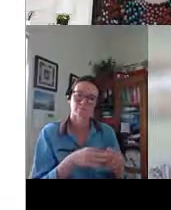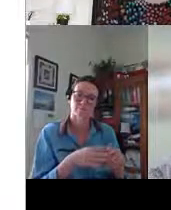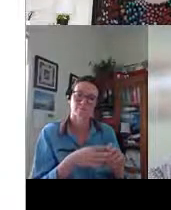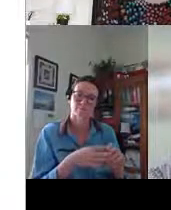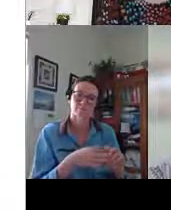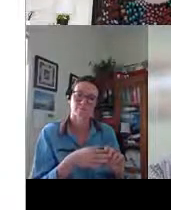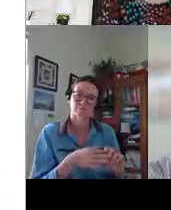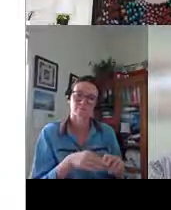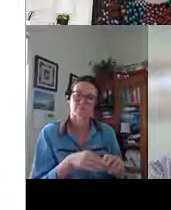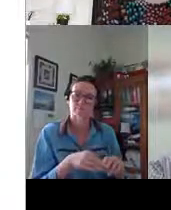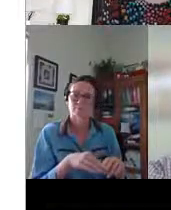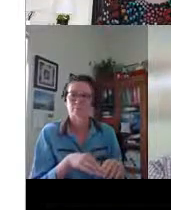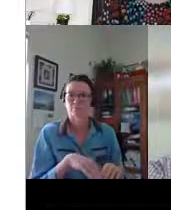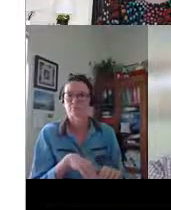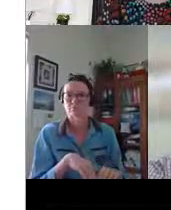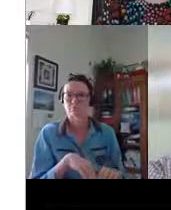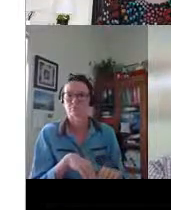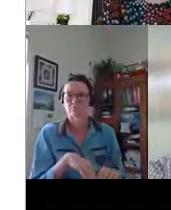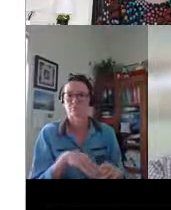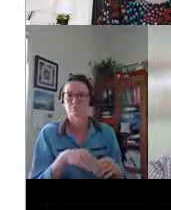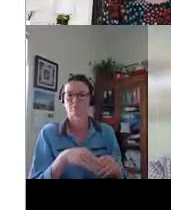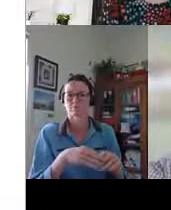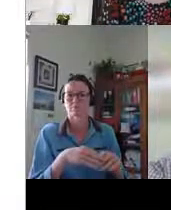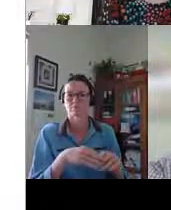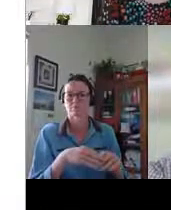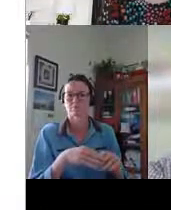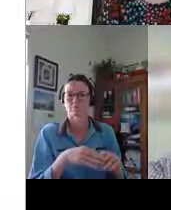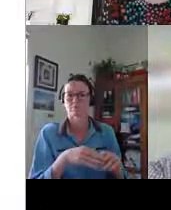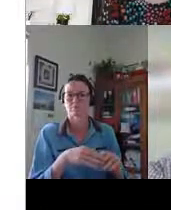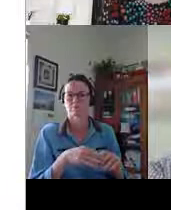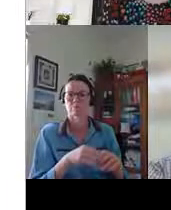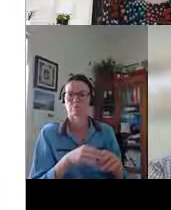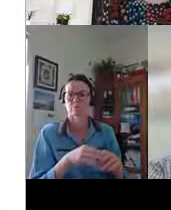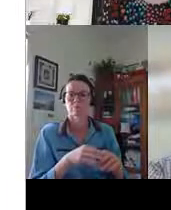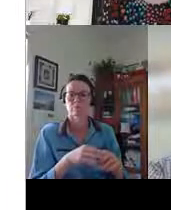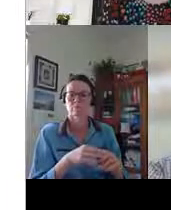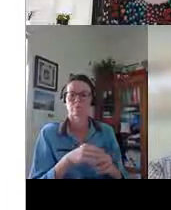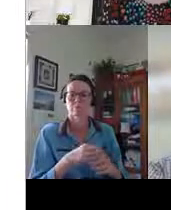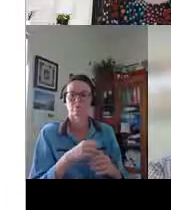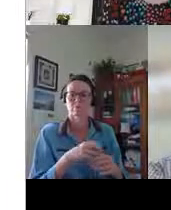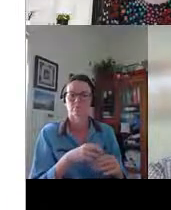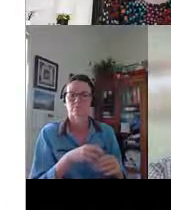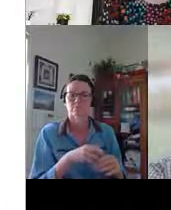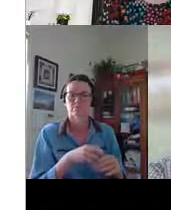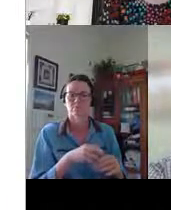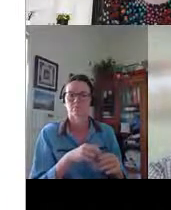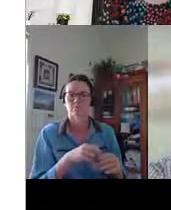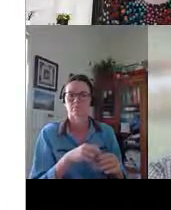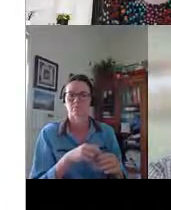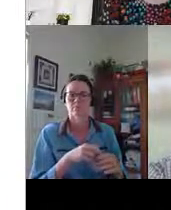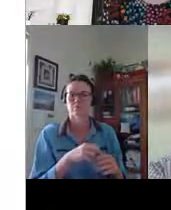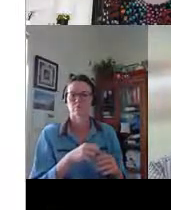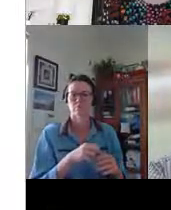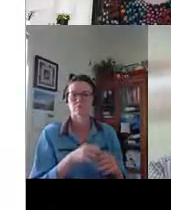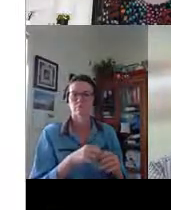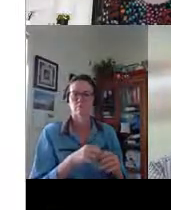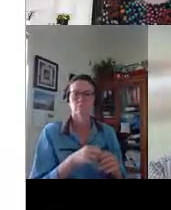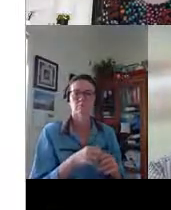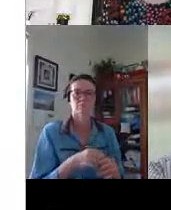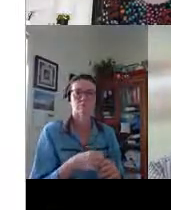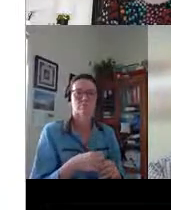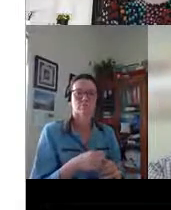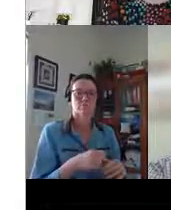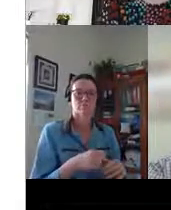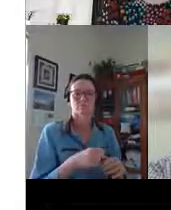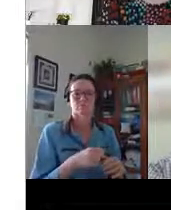there, the ergon feed-in tariff, we had exactly the same. So we modelled these scenarios against the Queensland and New South Wales spot